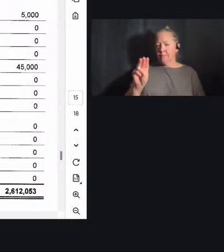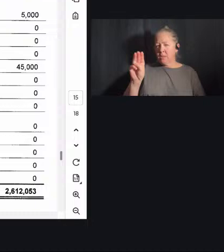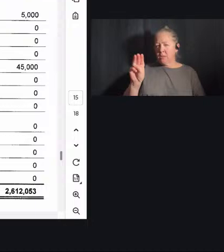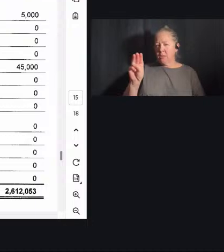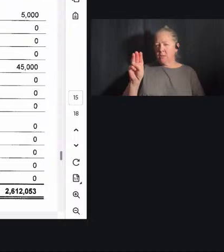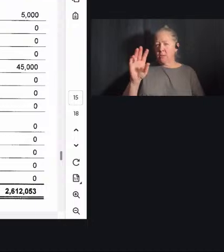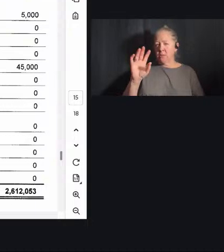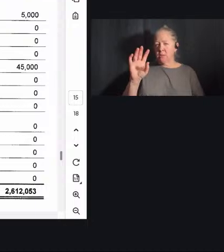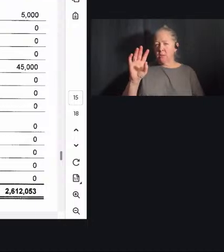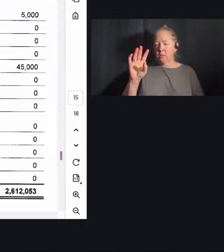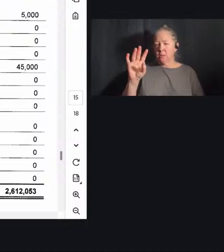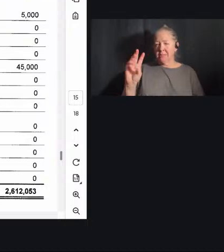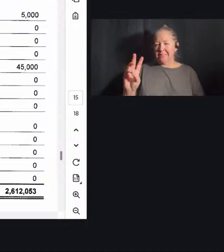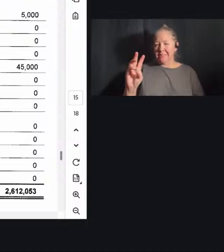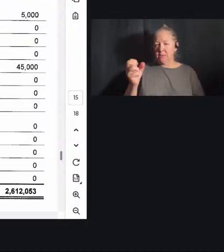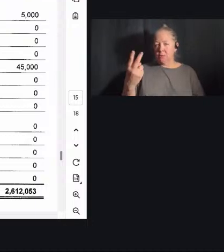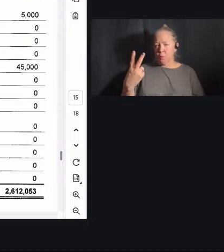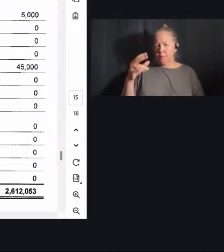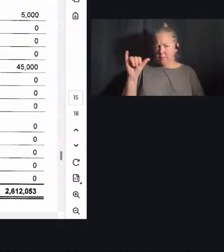proposal?